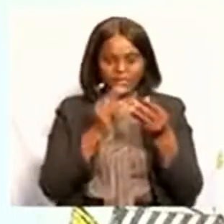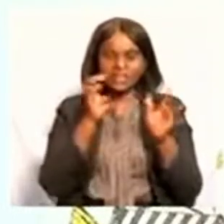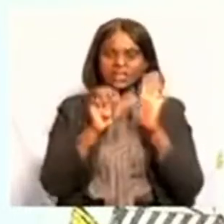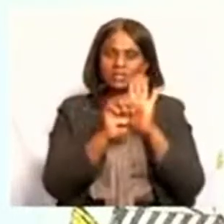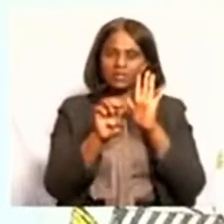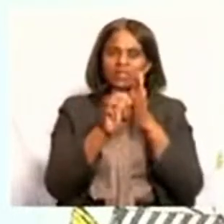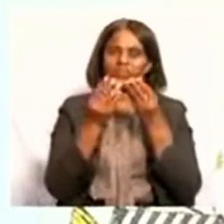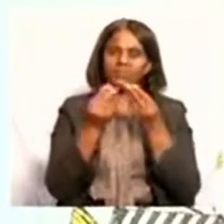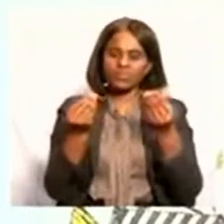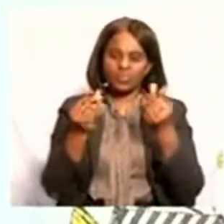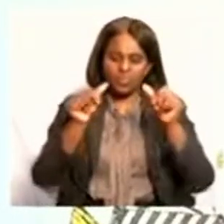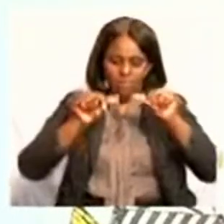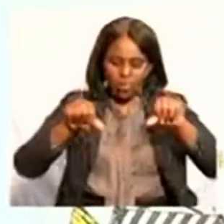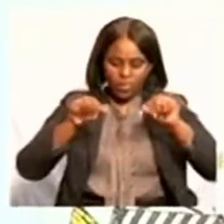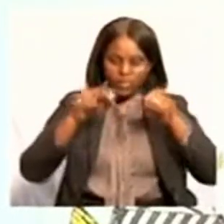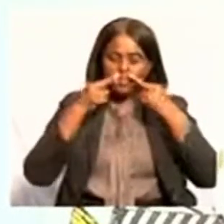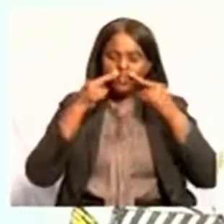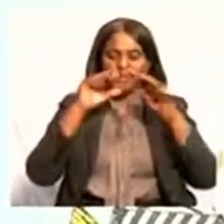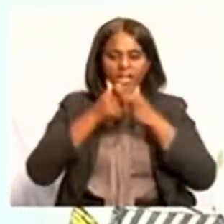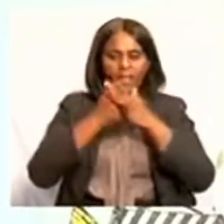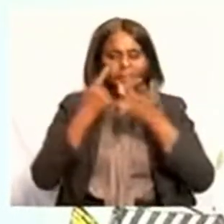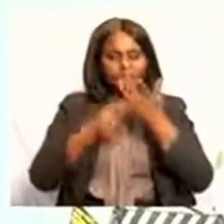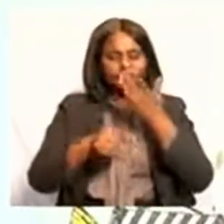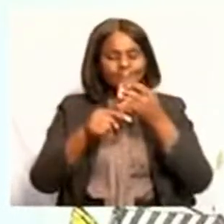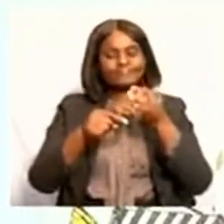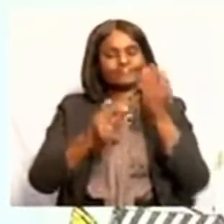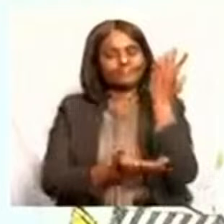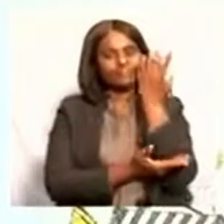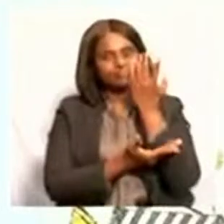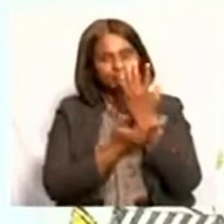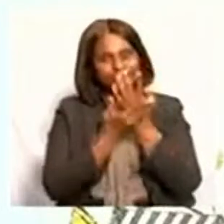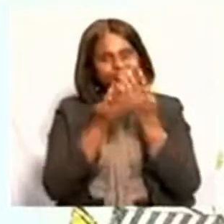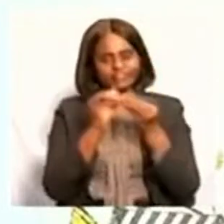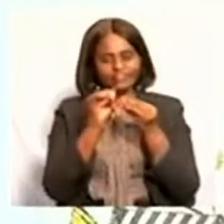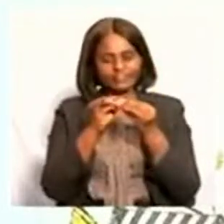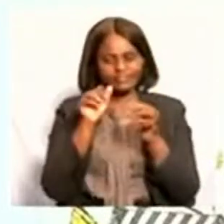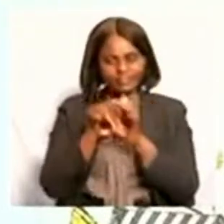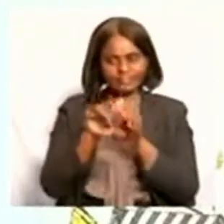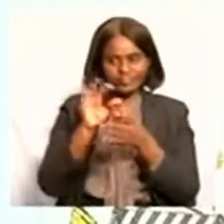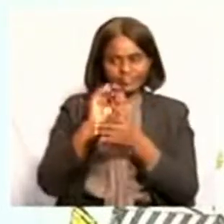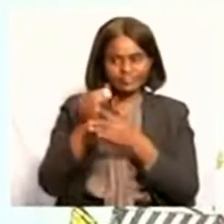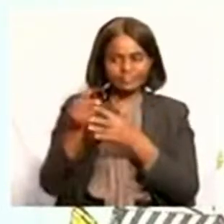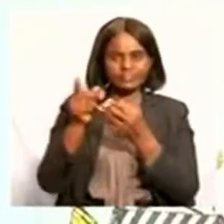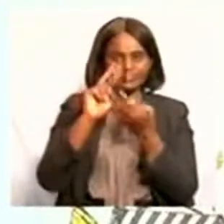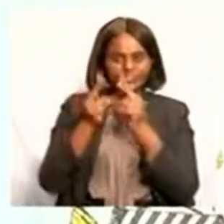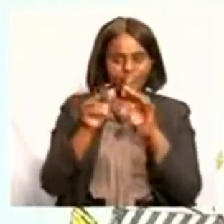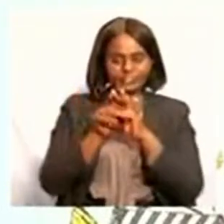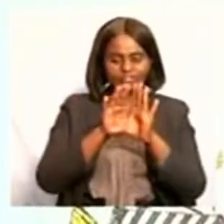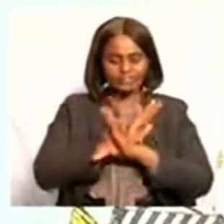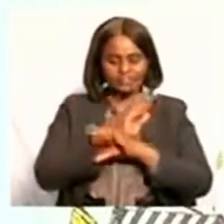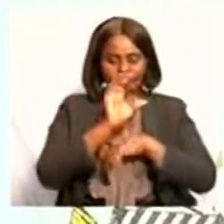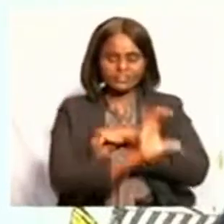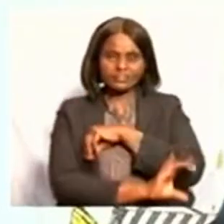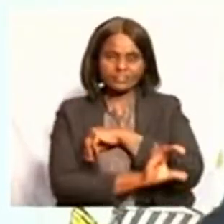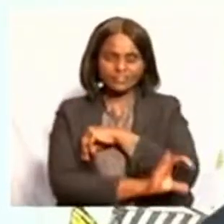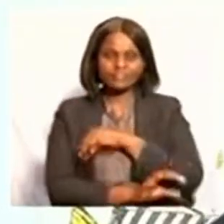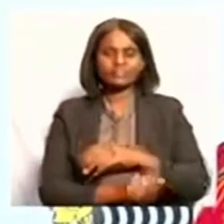on how audit findings have led to significant improvements or reforms in the Republic of Zambia.